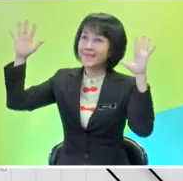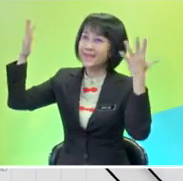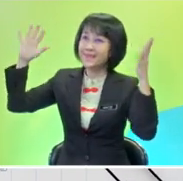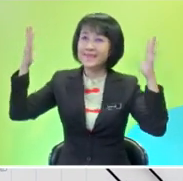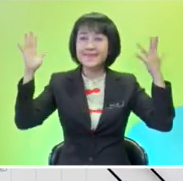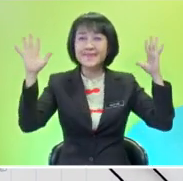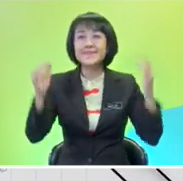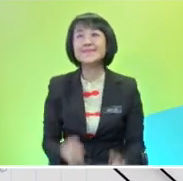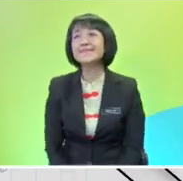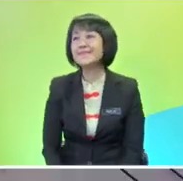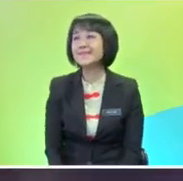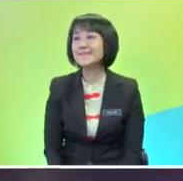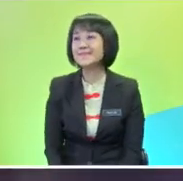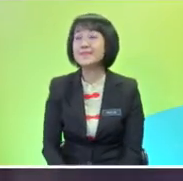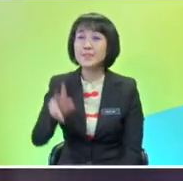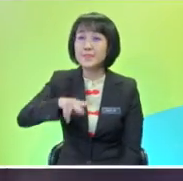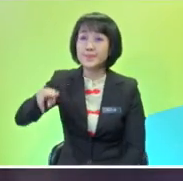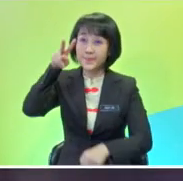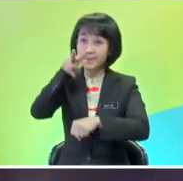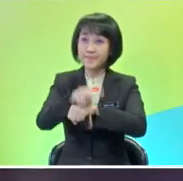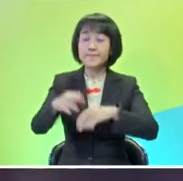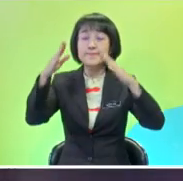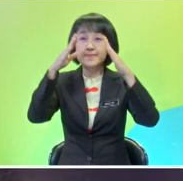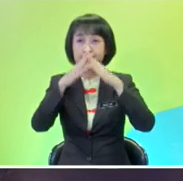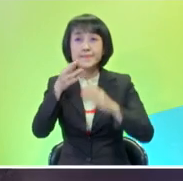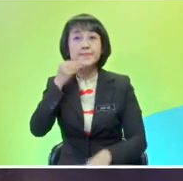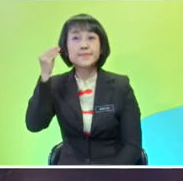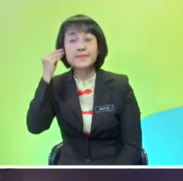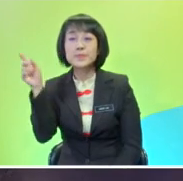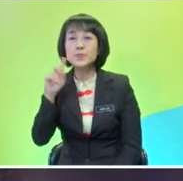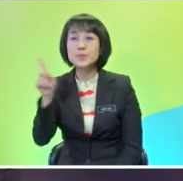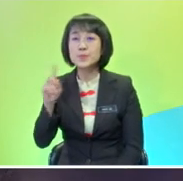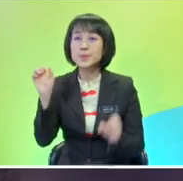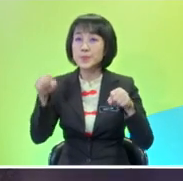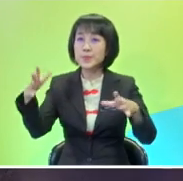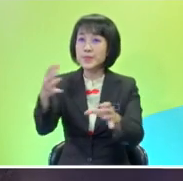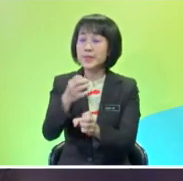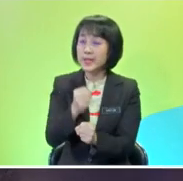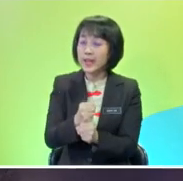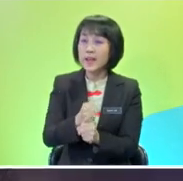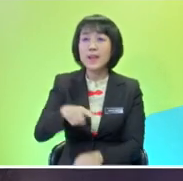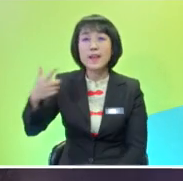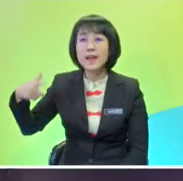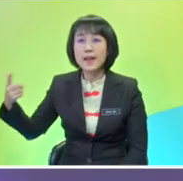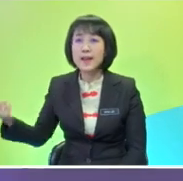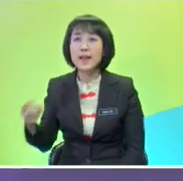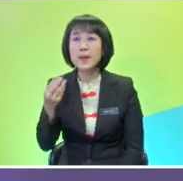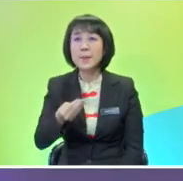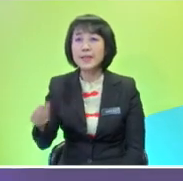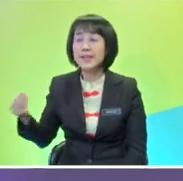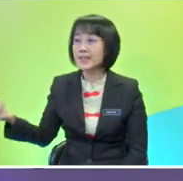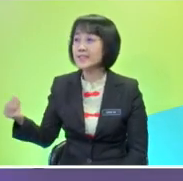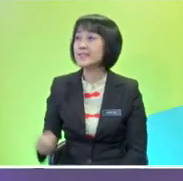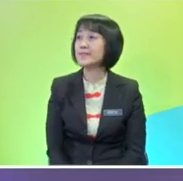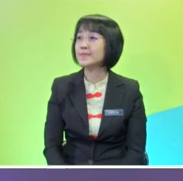And also for those pupils watching at home, teacher, where can we get extra materials for today's lesson? Okay, if you want extra materials, you